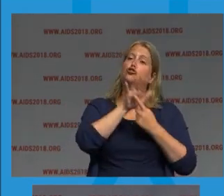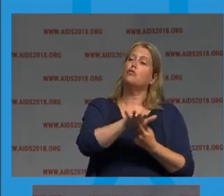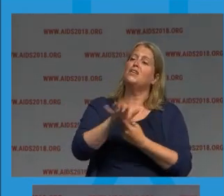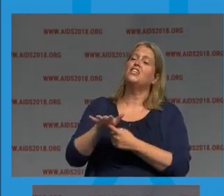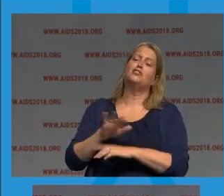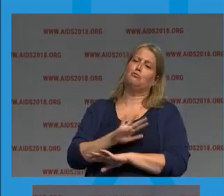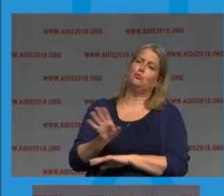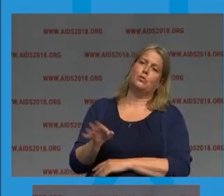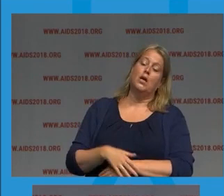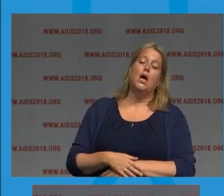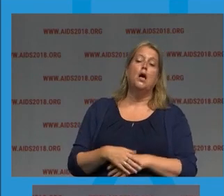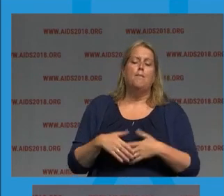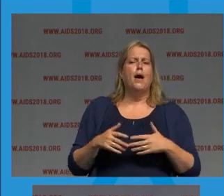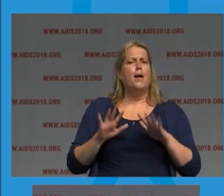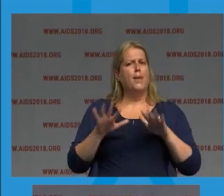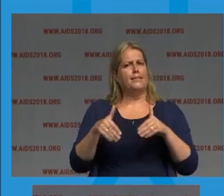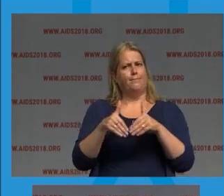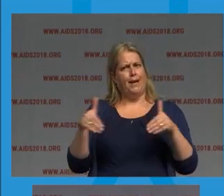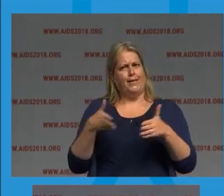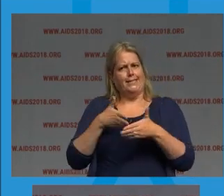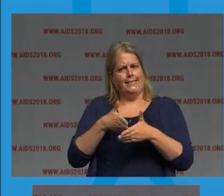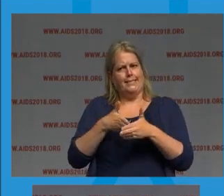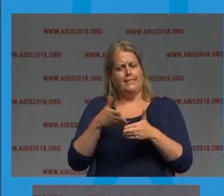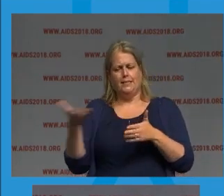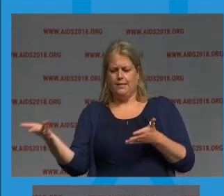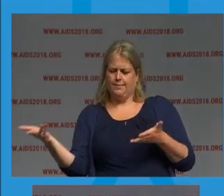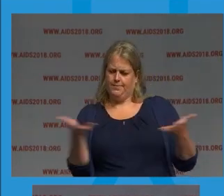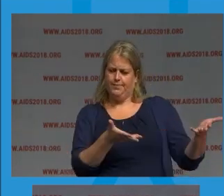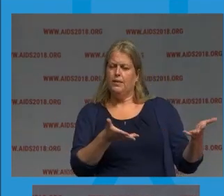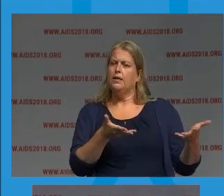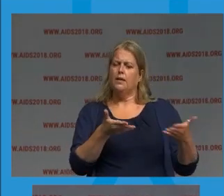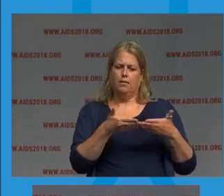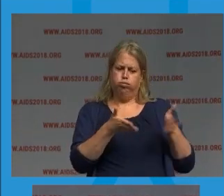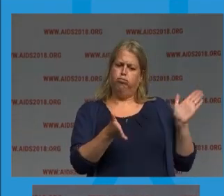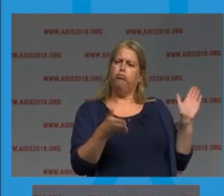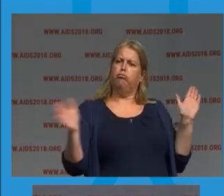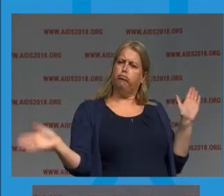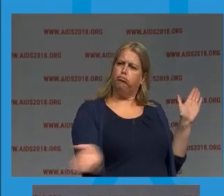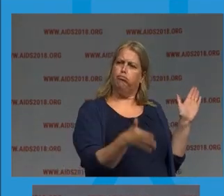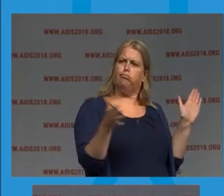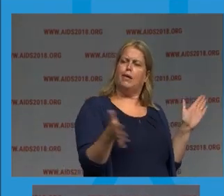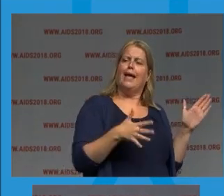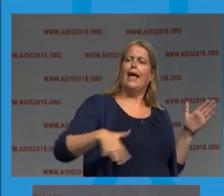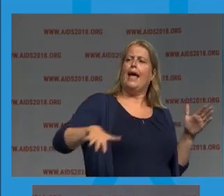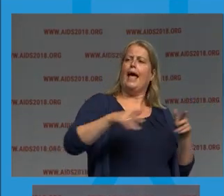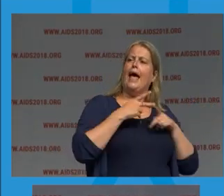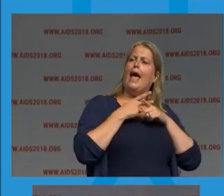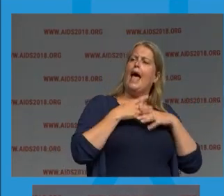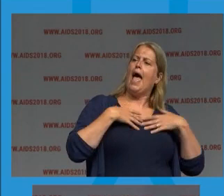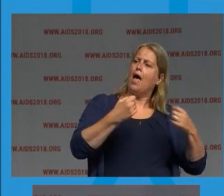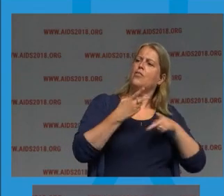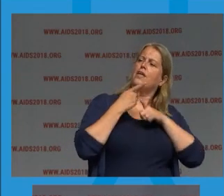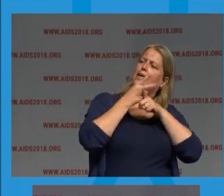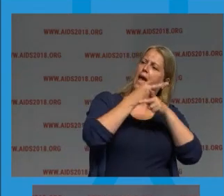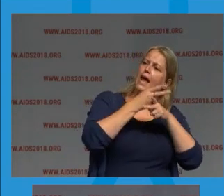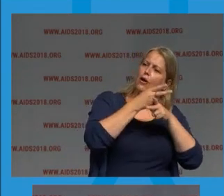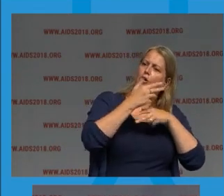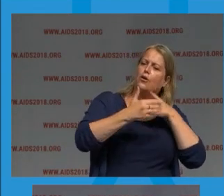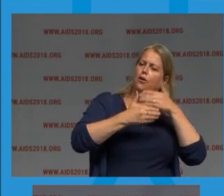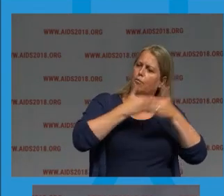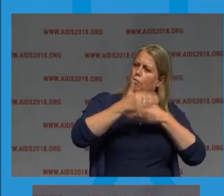systematic barriers to engagement in national health programs is going to result in sustained and expanding epidemics among indigenous